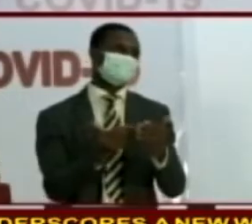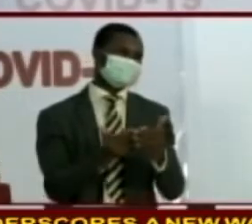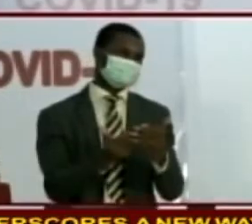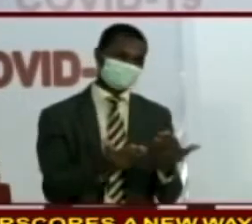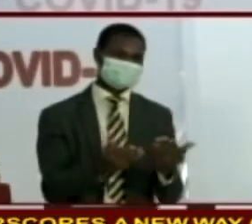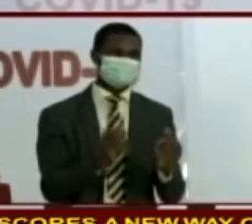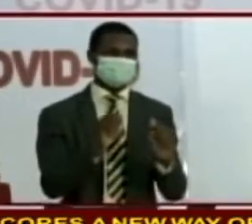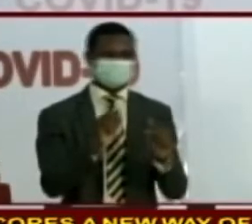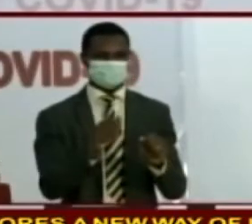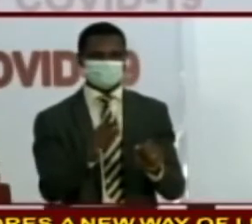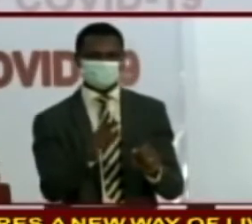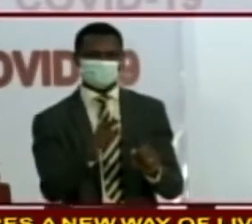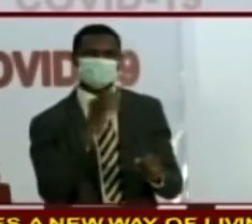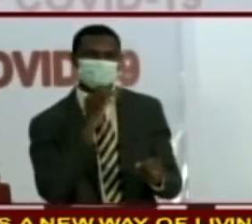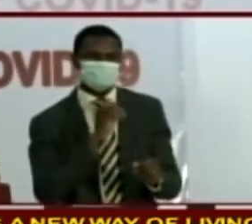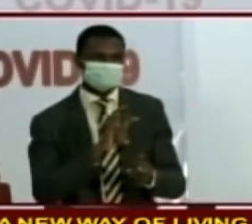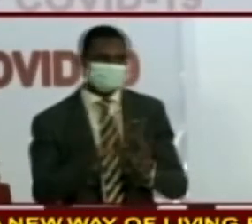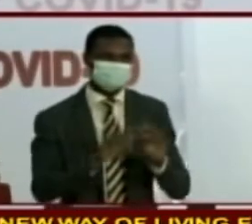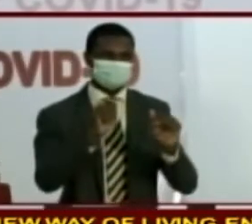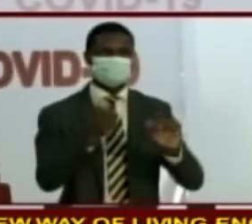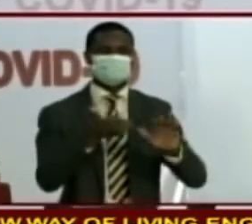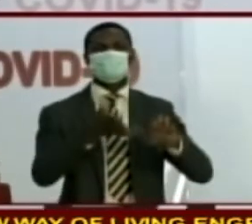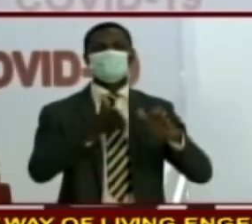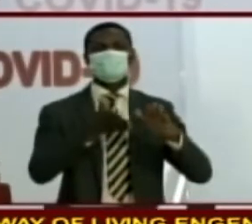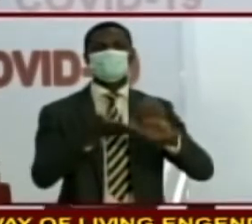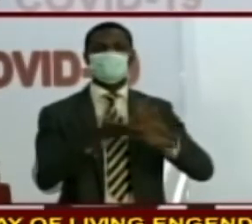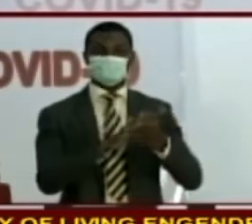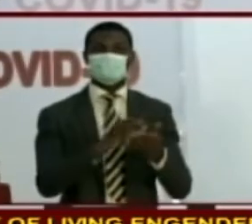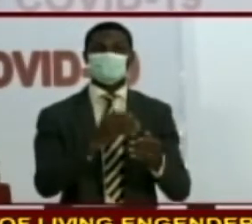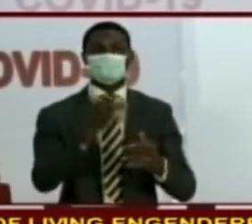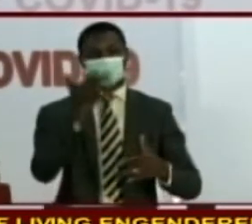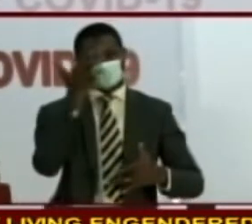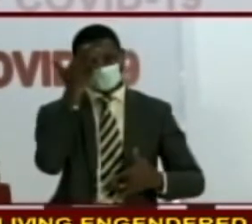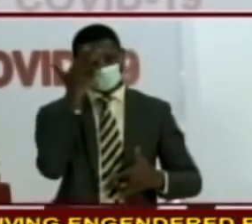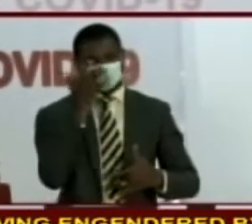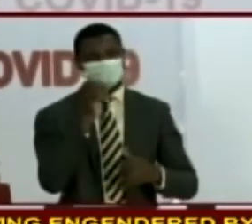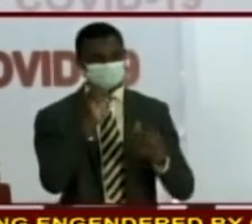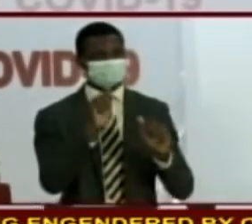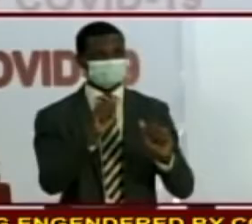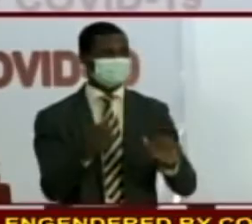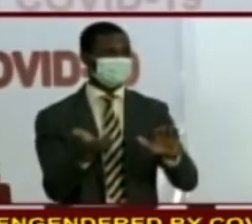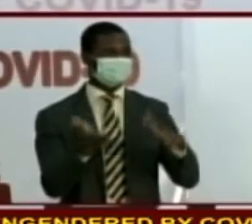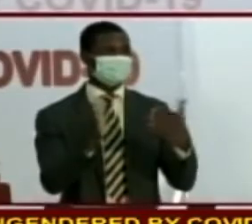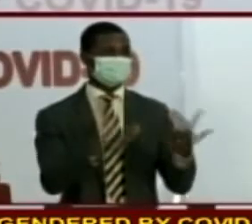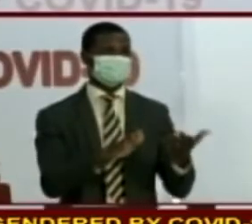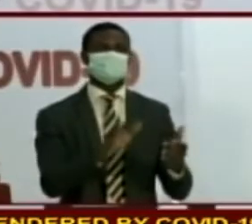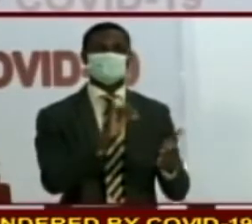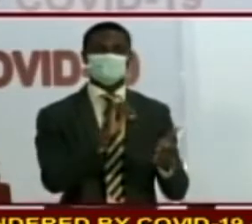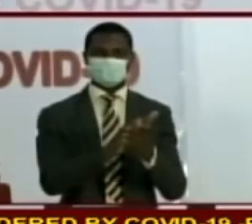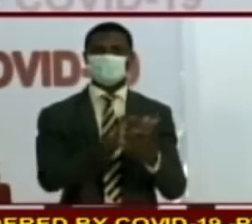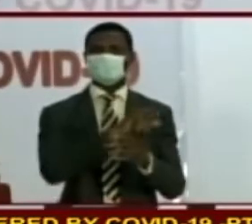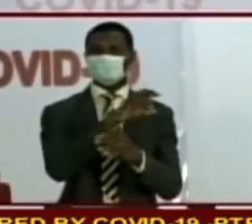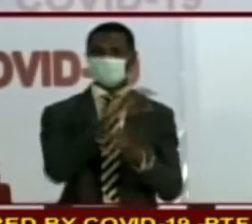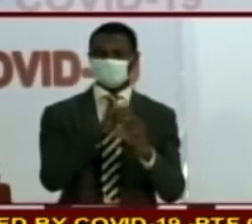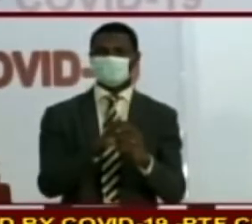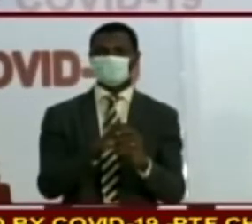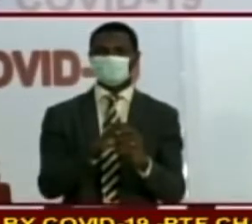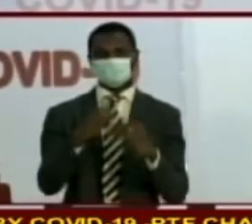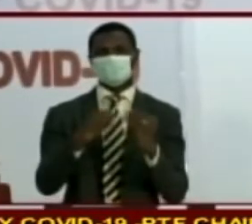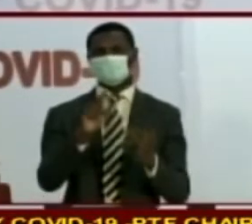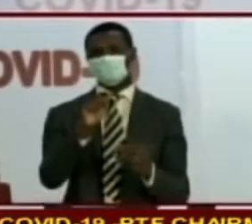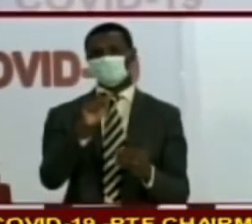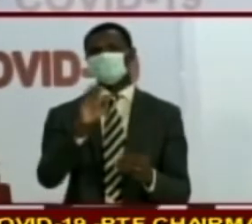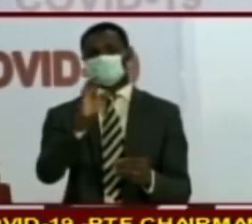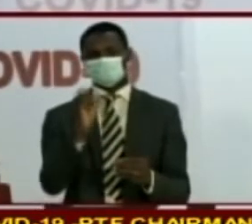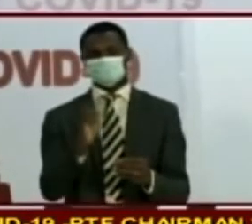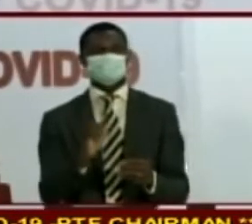sick. And the fatalities too are a percentage of the 20% that if we do not do